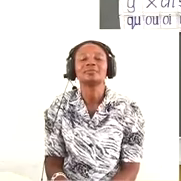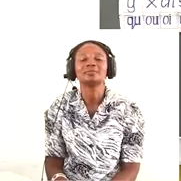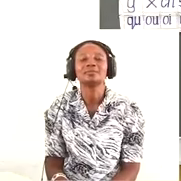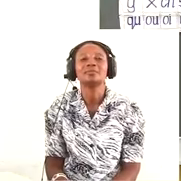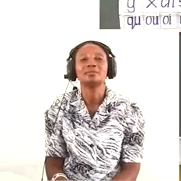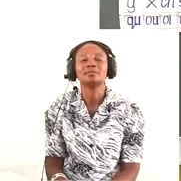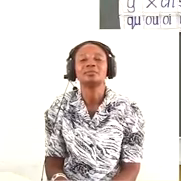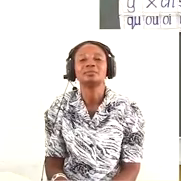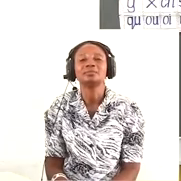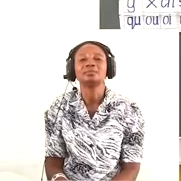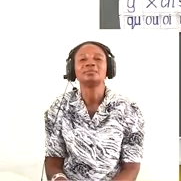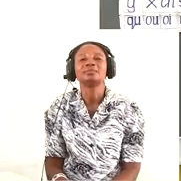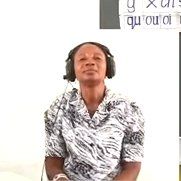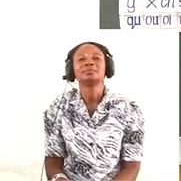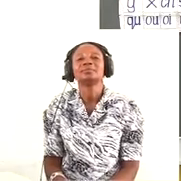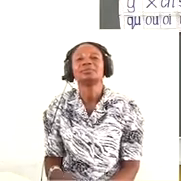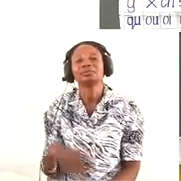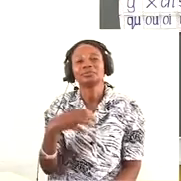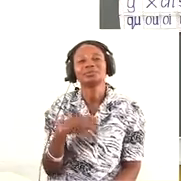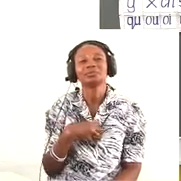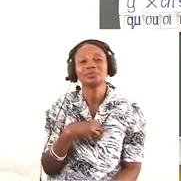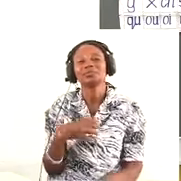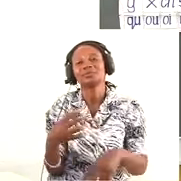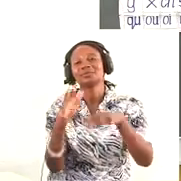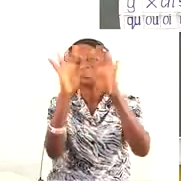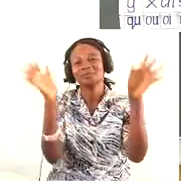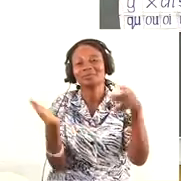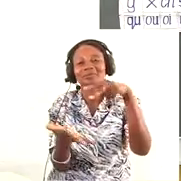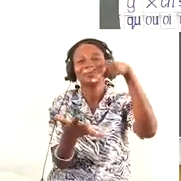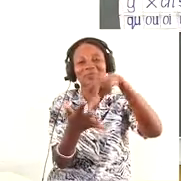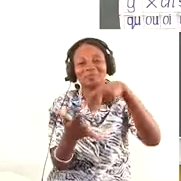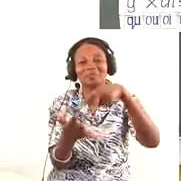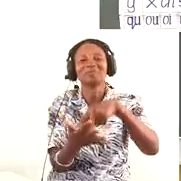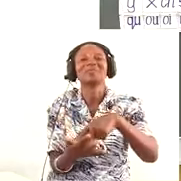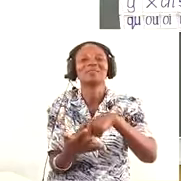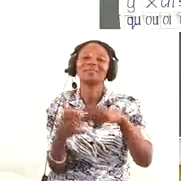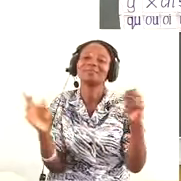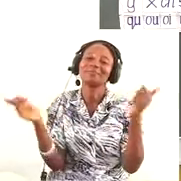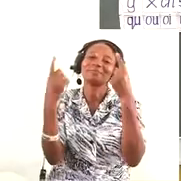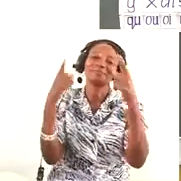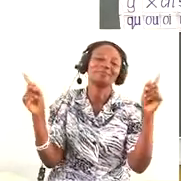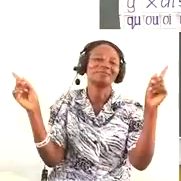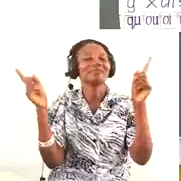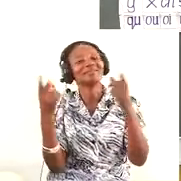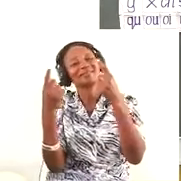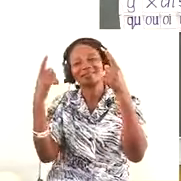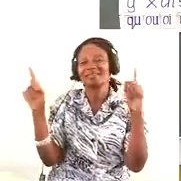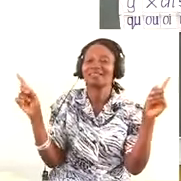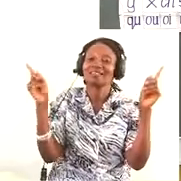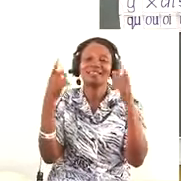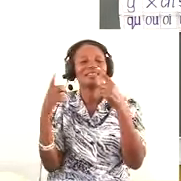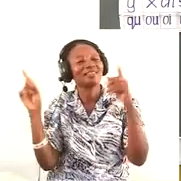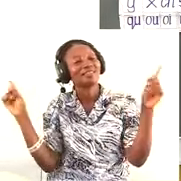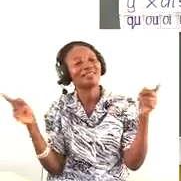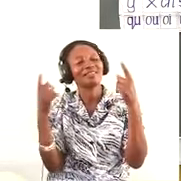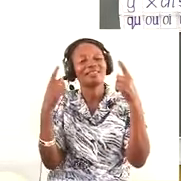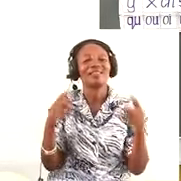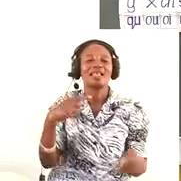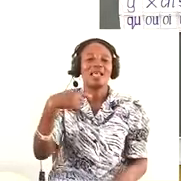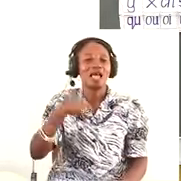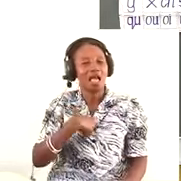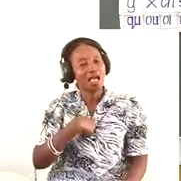you are watching, be on your what? Feet. So that we do some exercise. Shall we? I like to